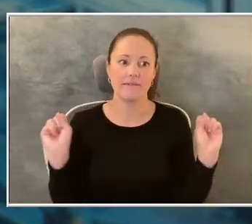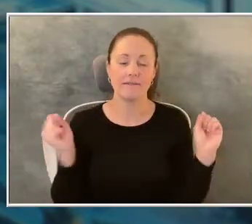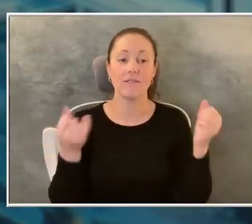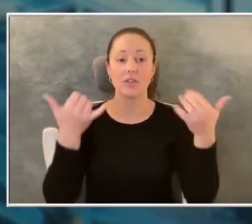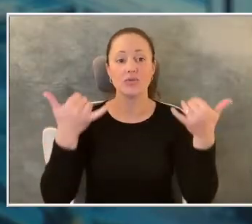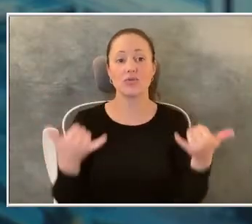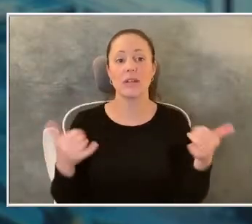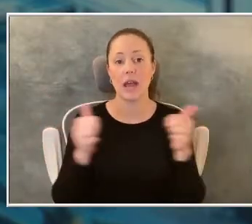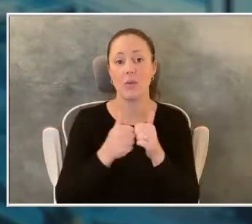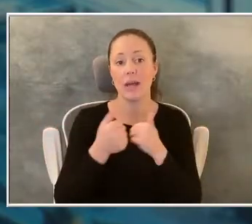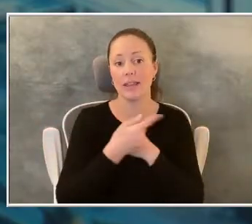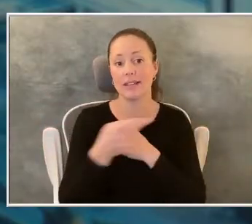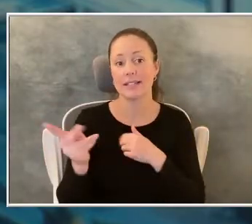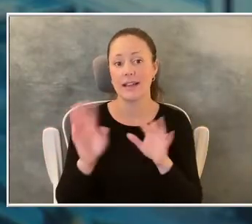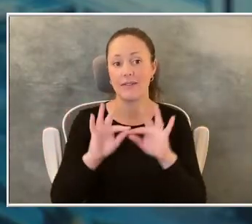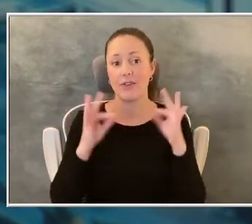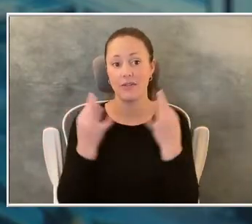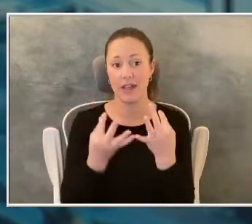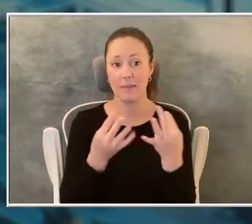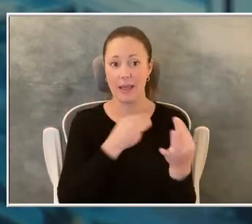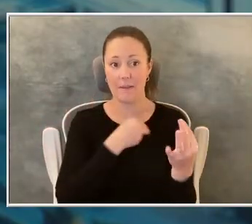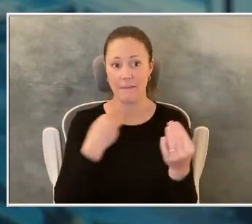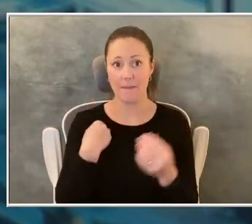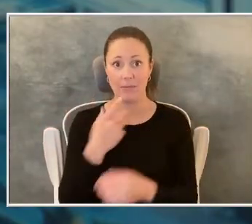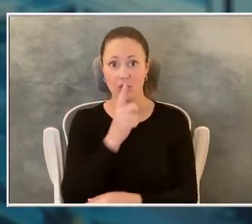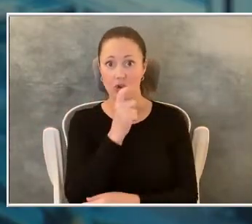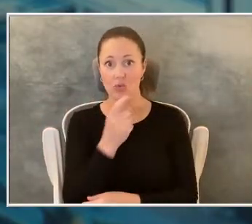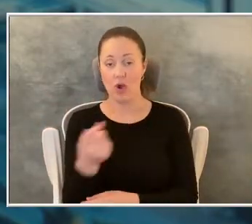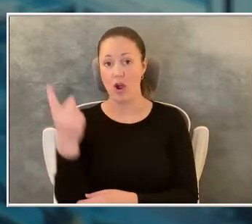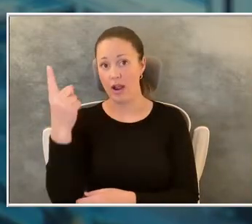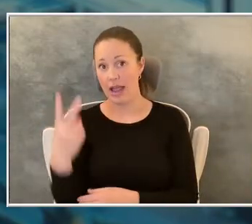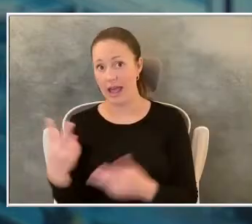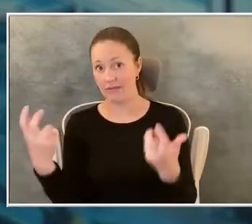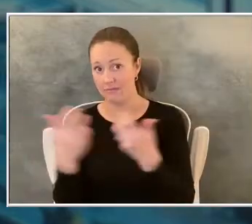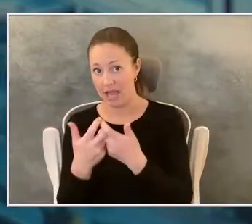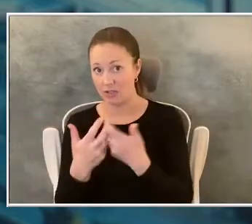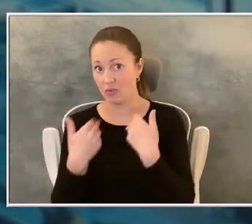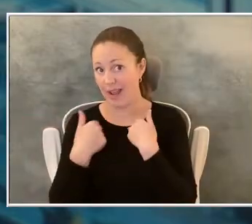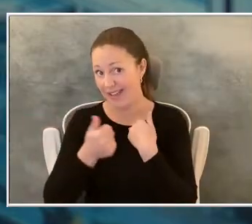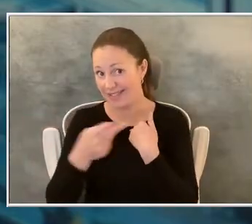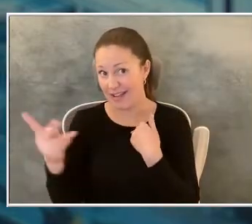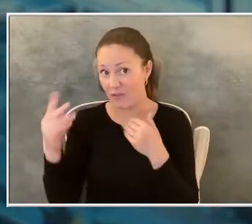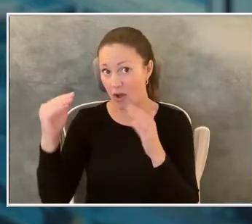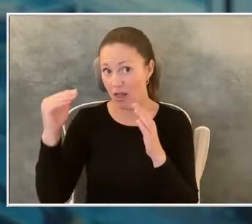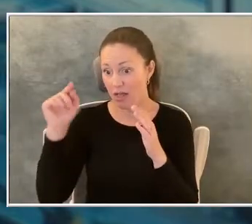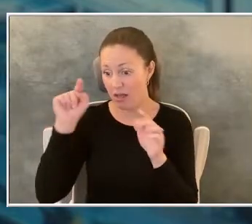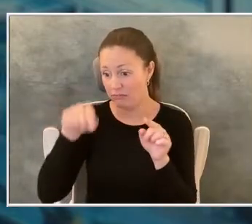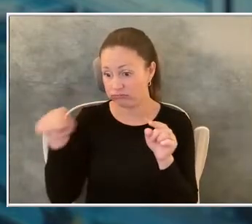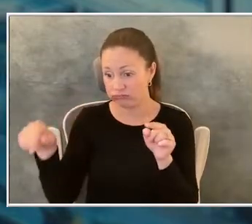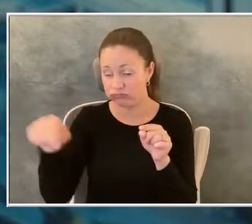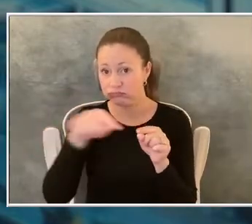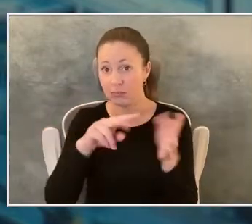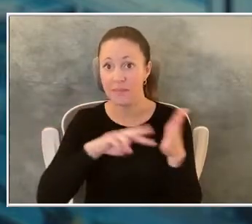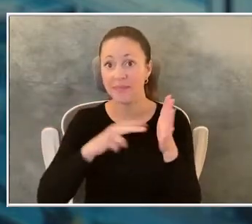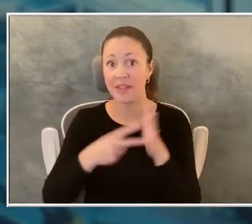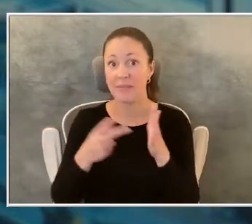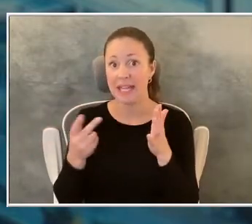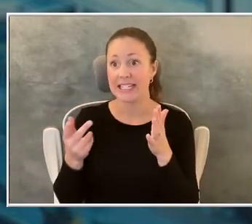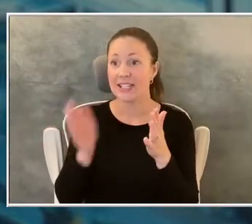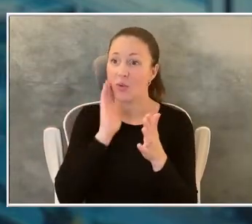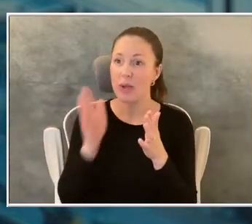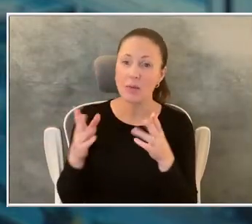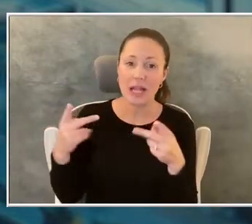family members who are half matches and could be potential donors, we look at several other variables. Generally, we